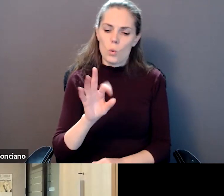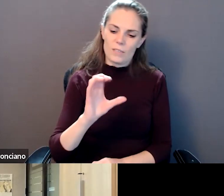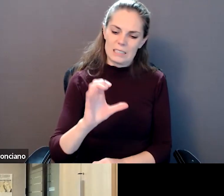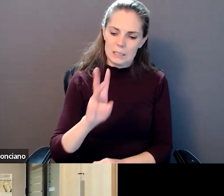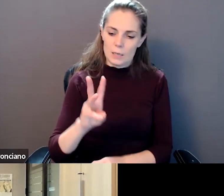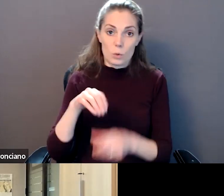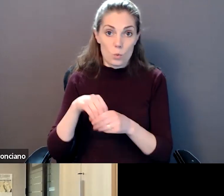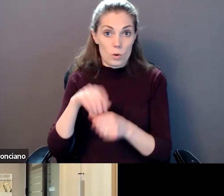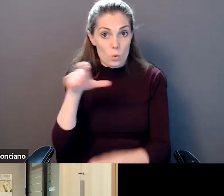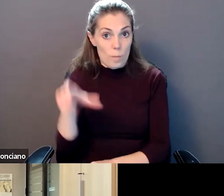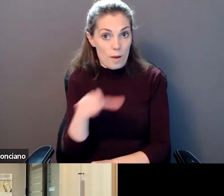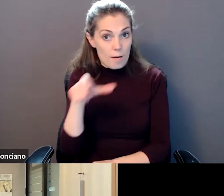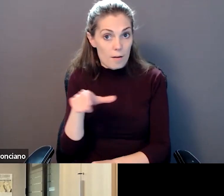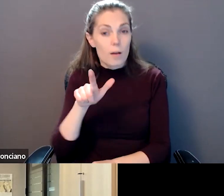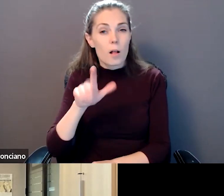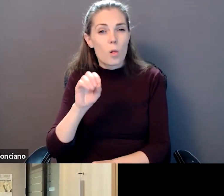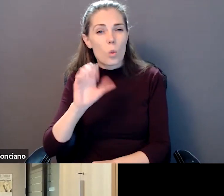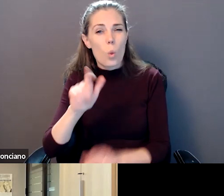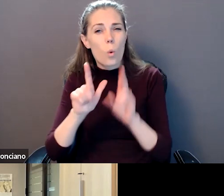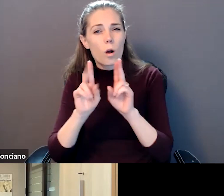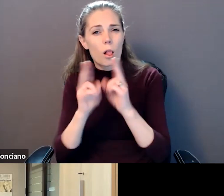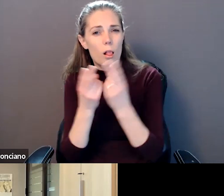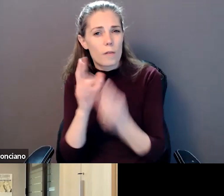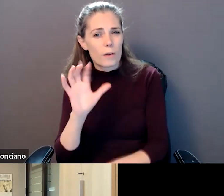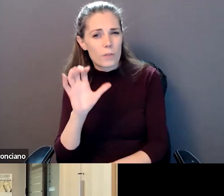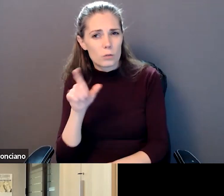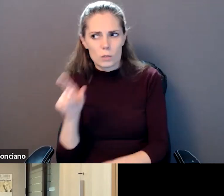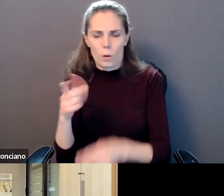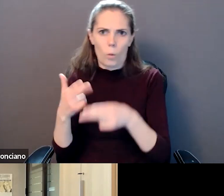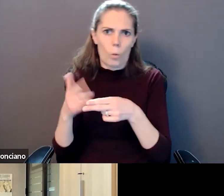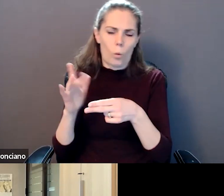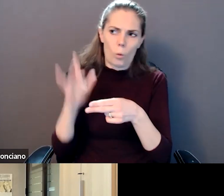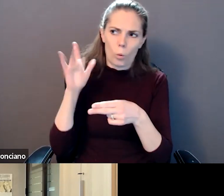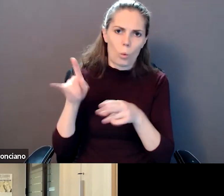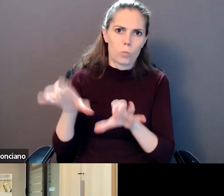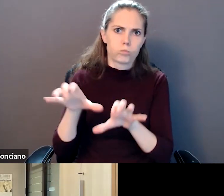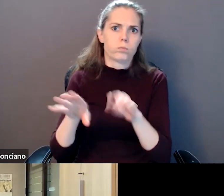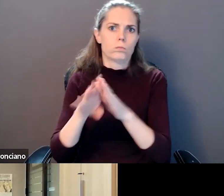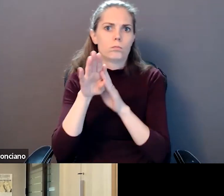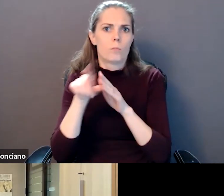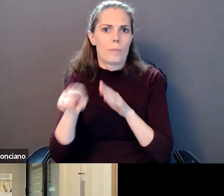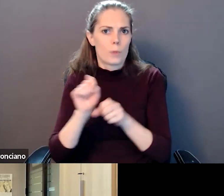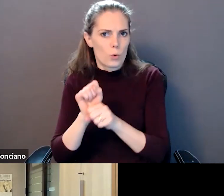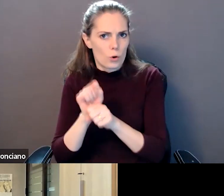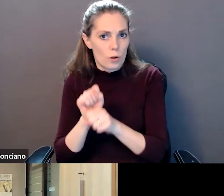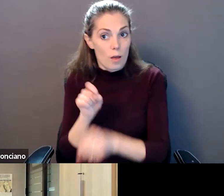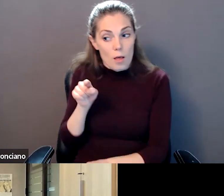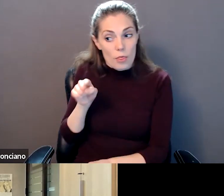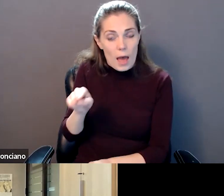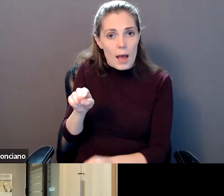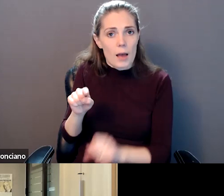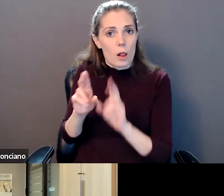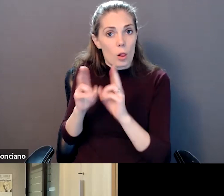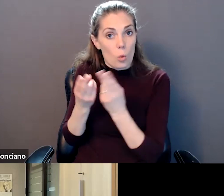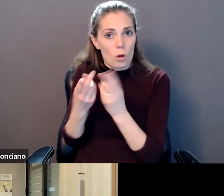star when it comes to some of this work, developing some of this work. That particular local, which represents many workers